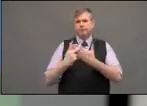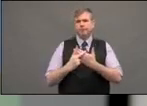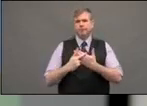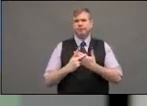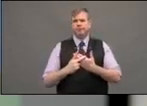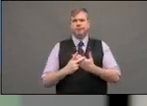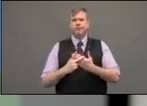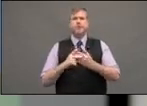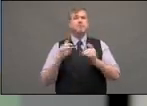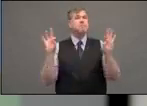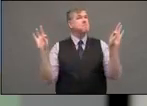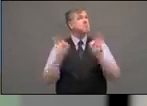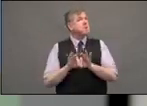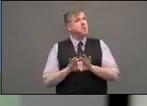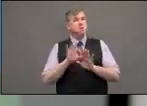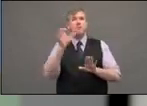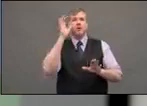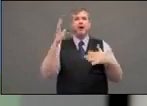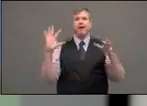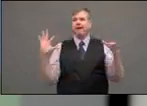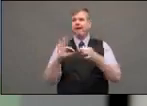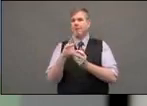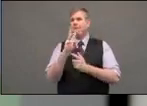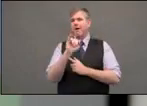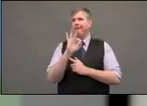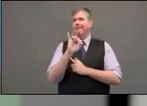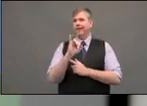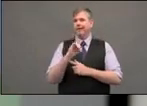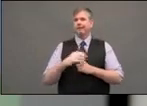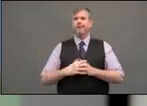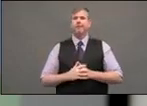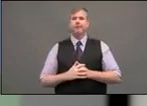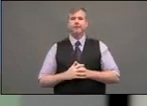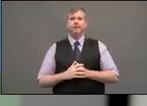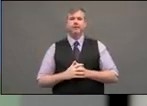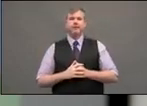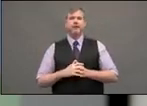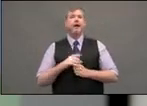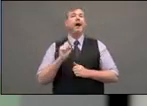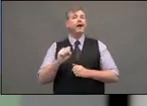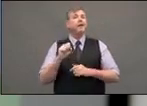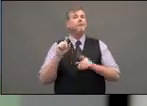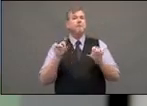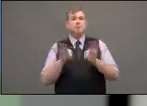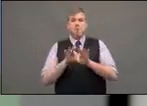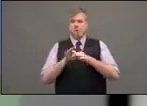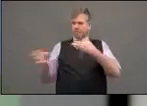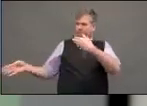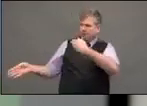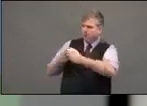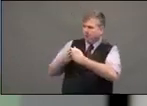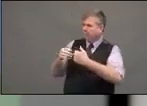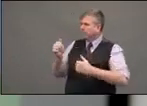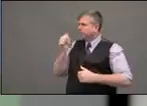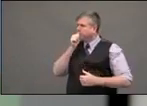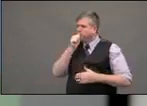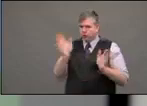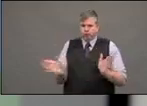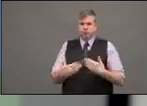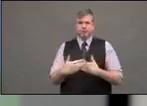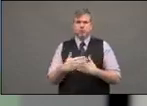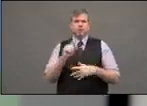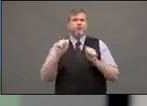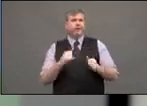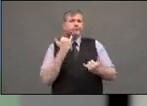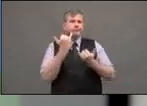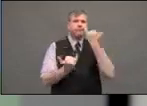calls. But your day would start with logging in, checking in with your team, and getting assigned new cases and new contacts to